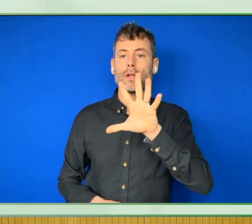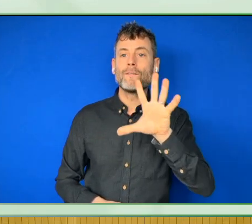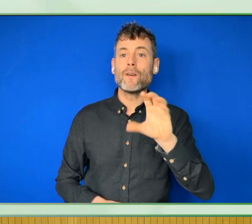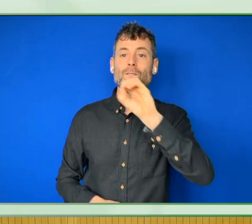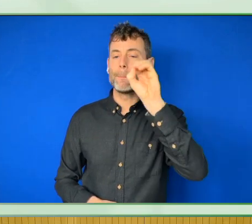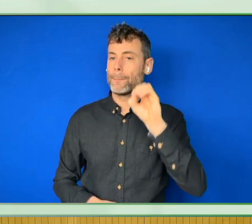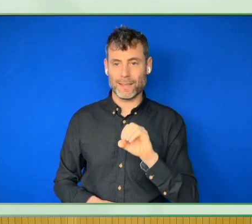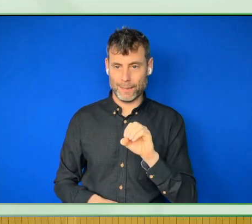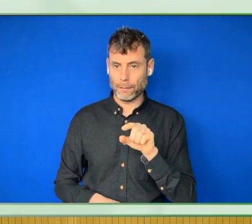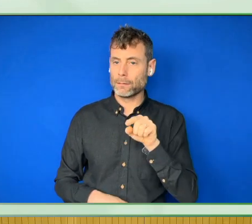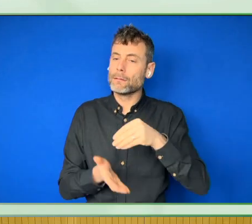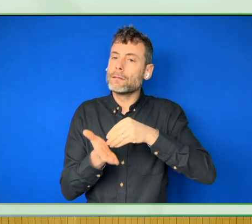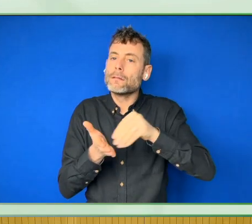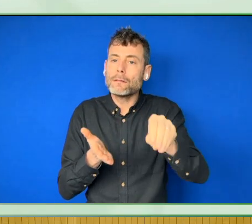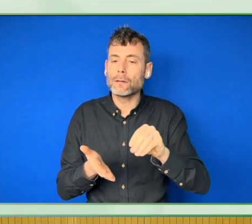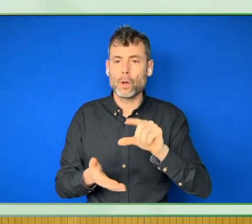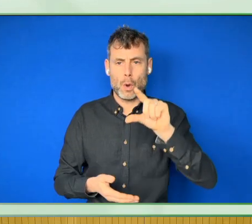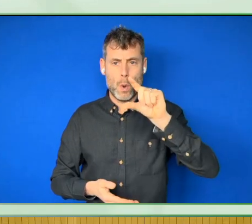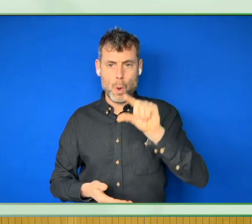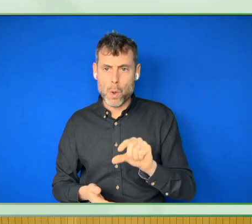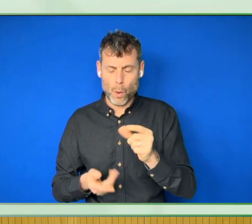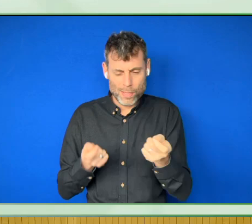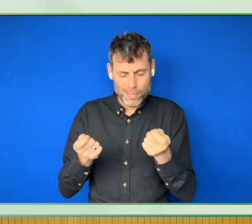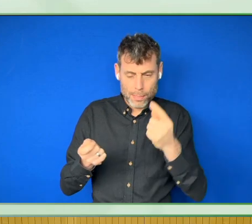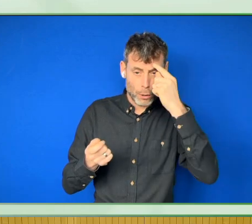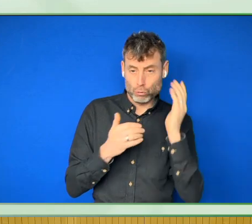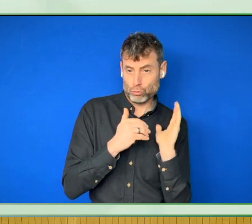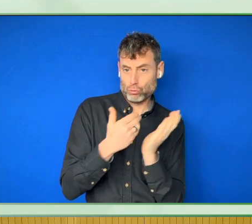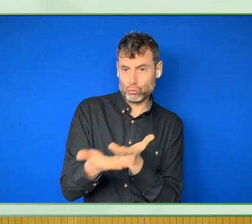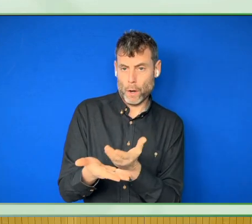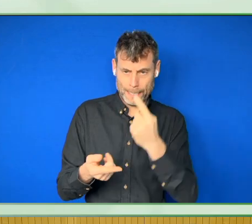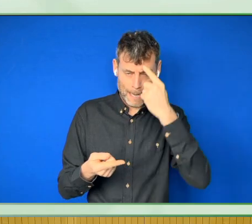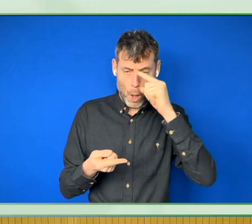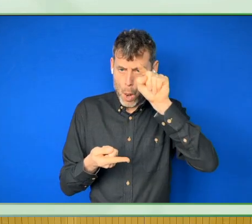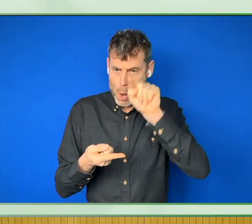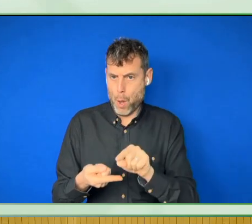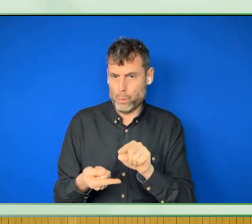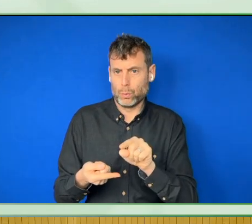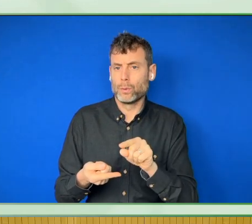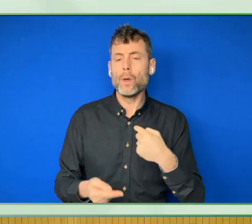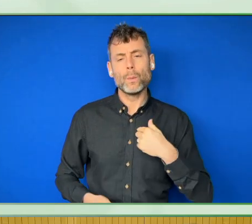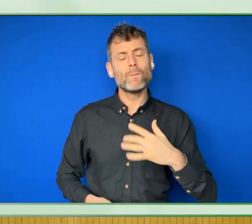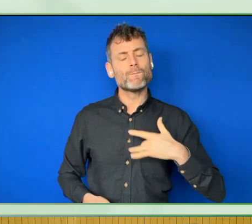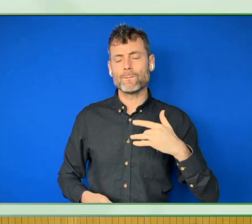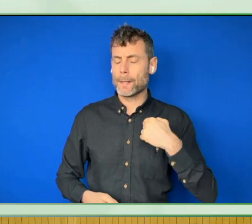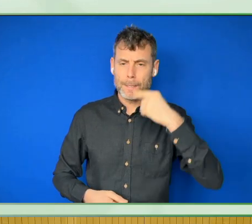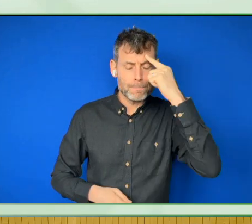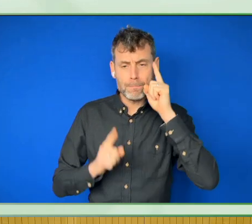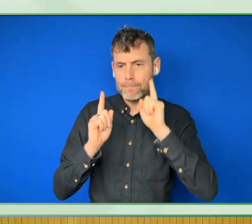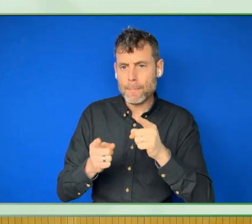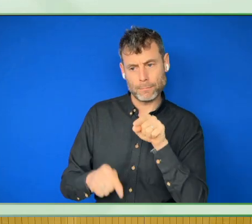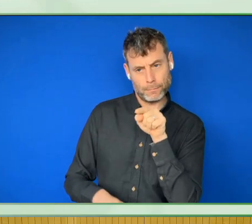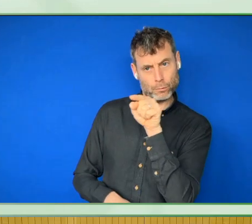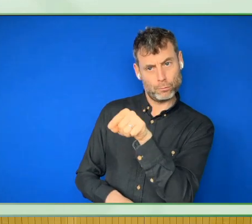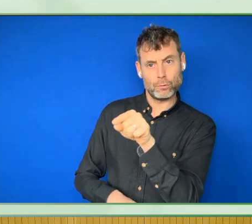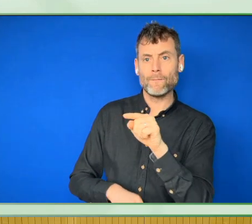We believe that it's important that families empowered about their services. That's why they have a